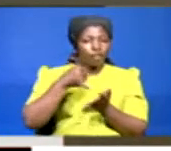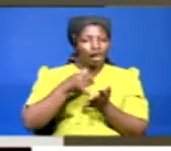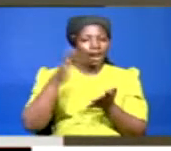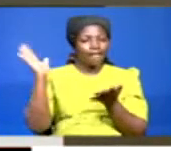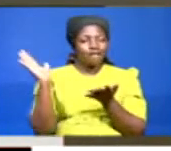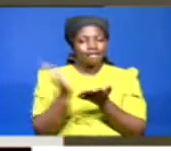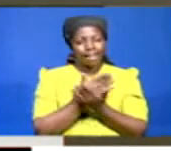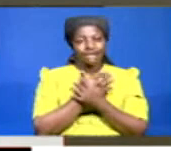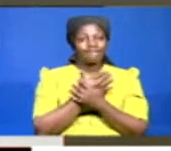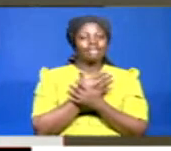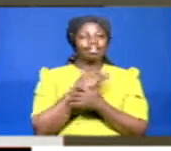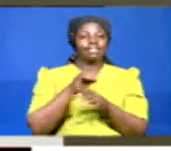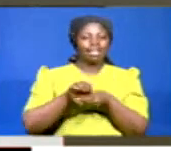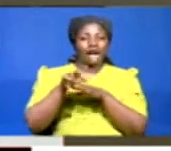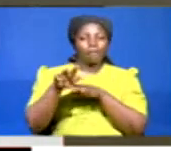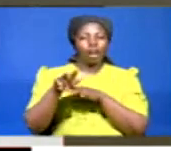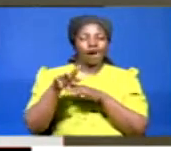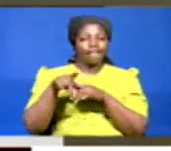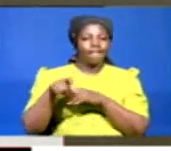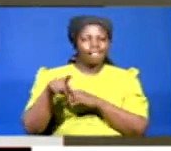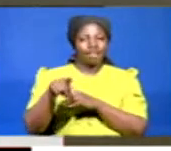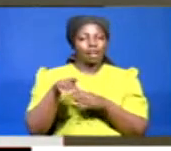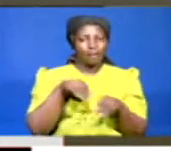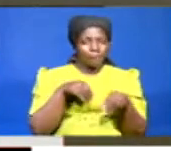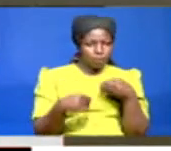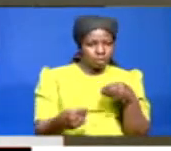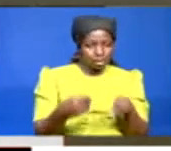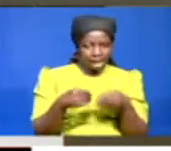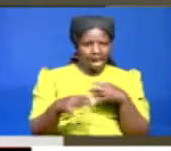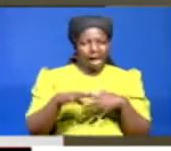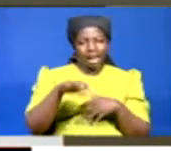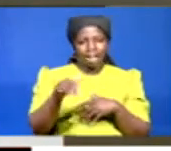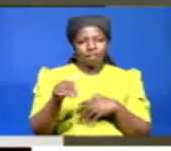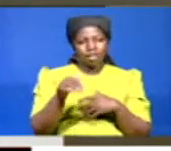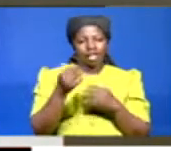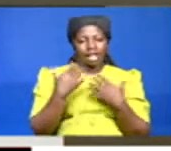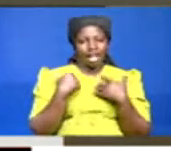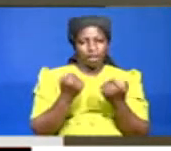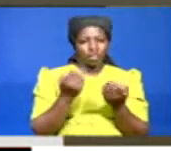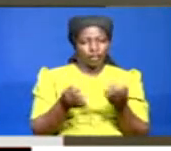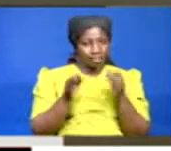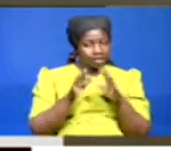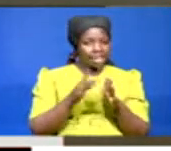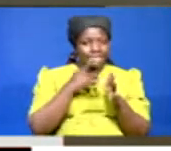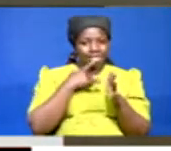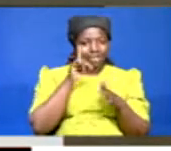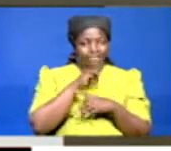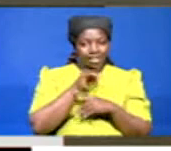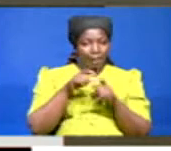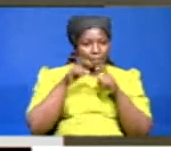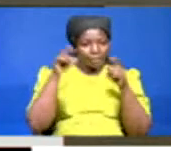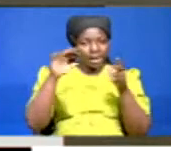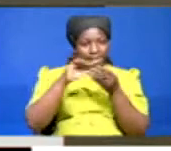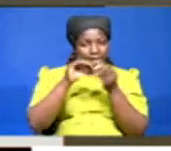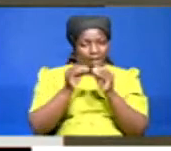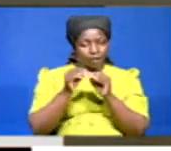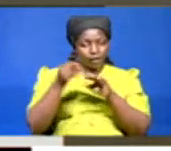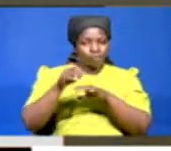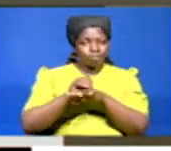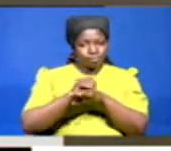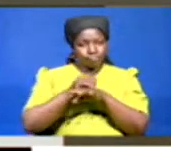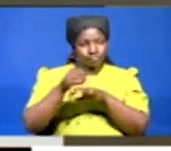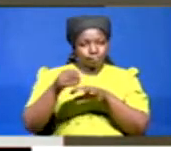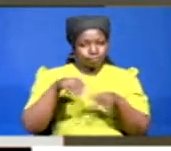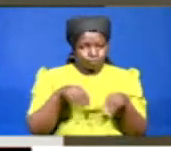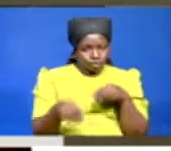deadly Ebola virus. Busia County Health Officer Nelson Andaje disclosed that a large number of Busia residents have